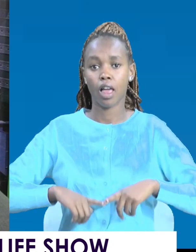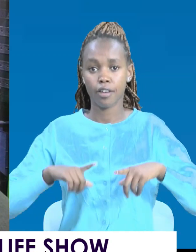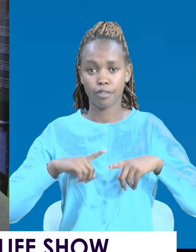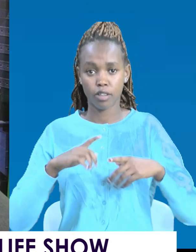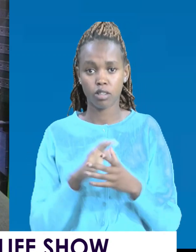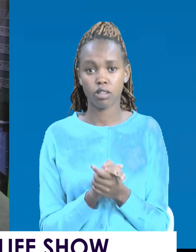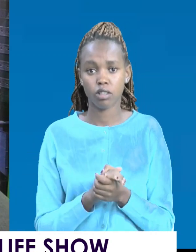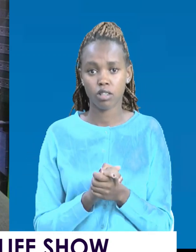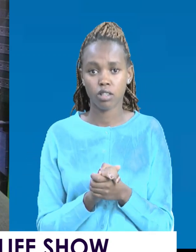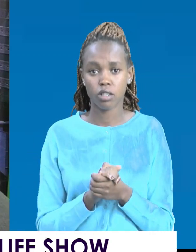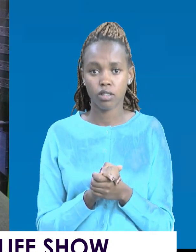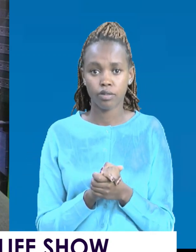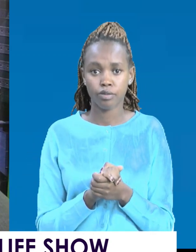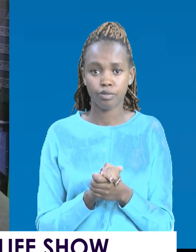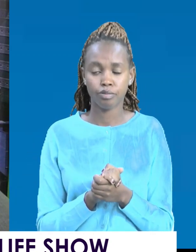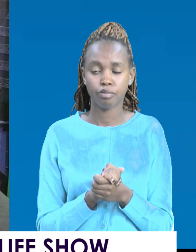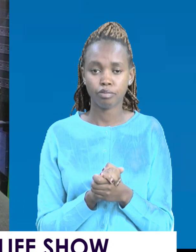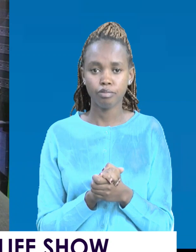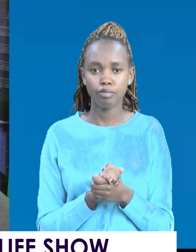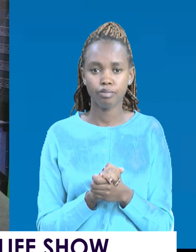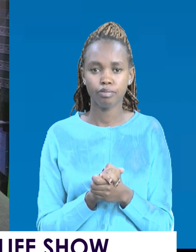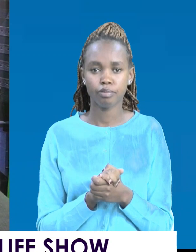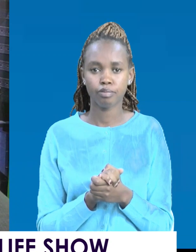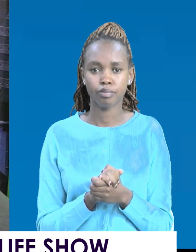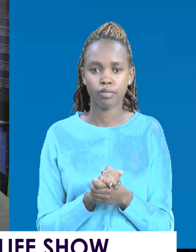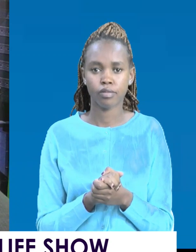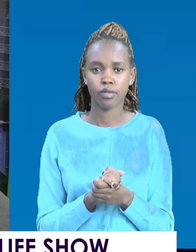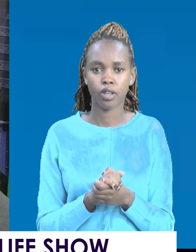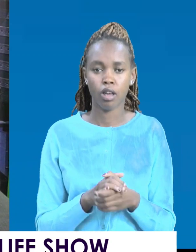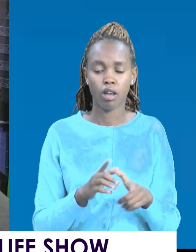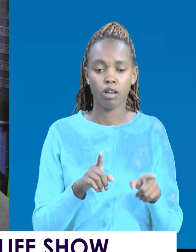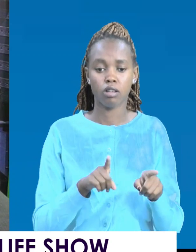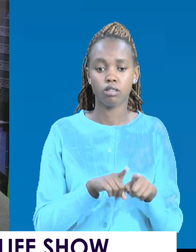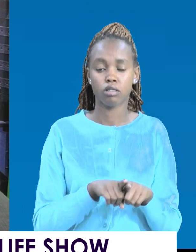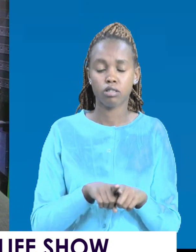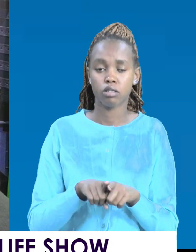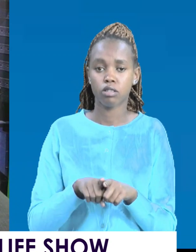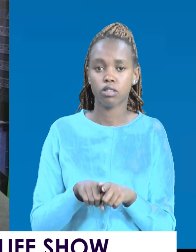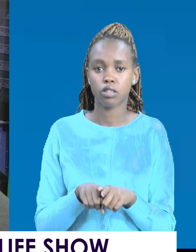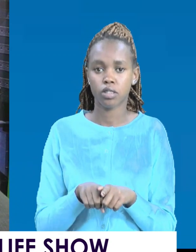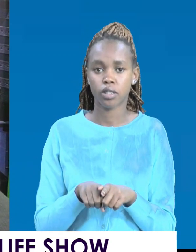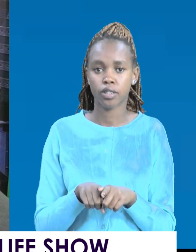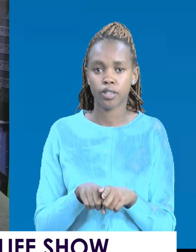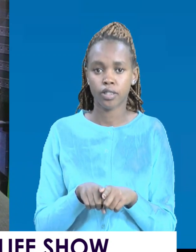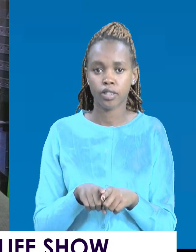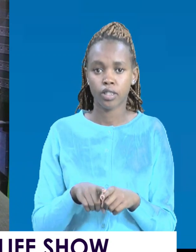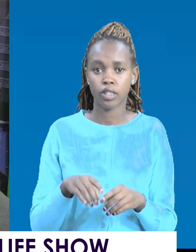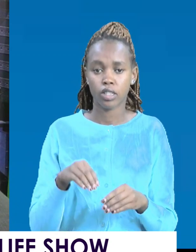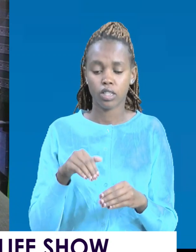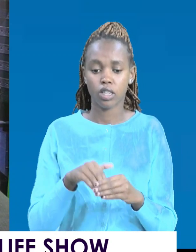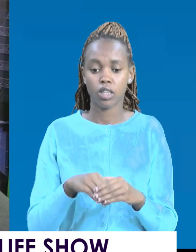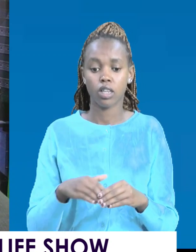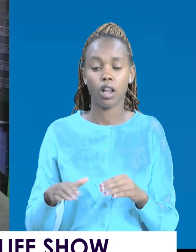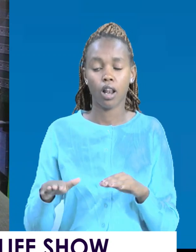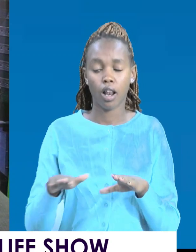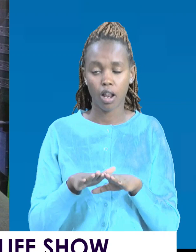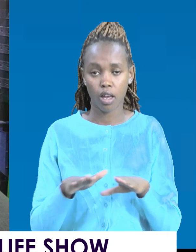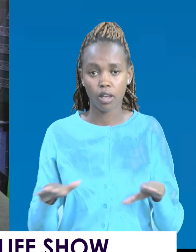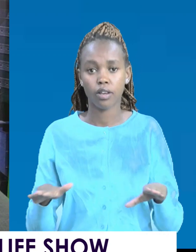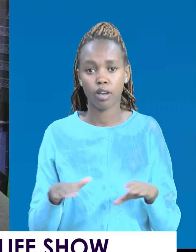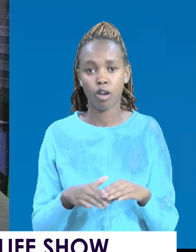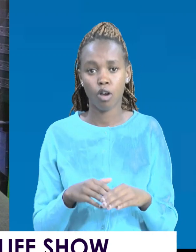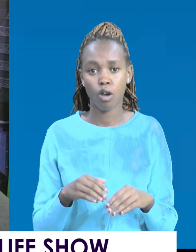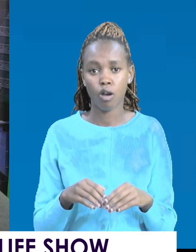as you're in the life, as long as you're in the land of